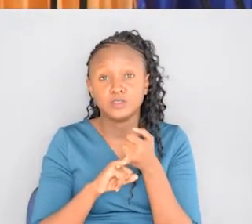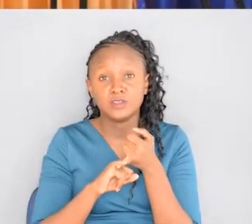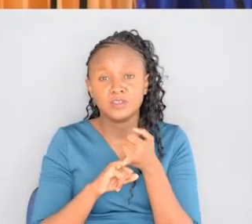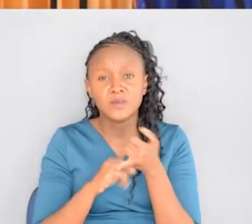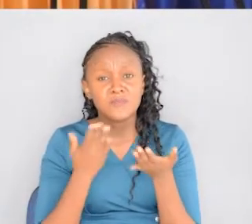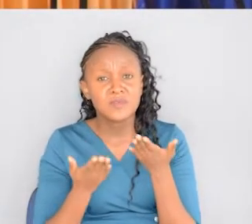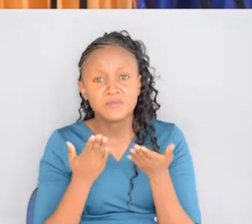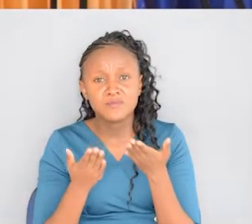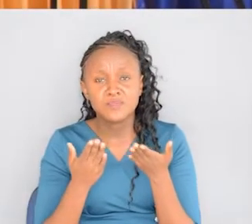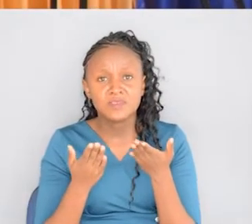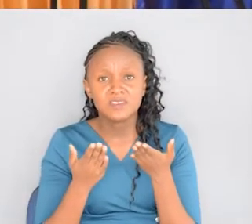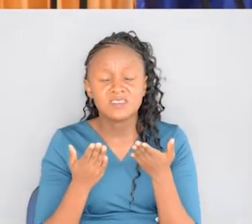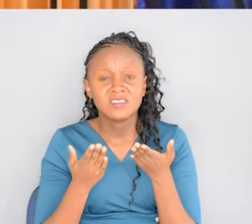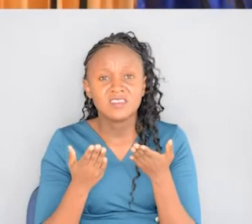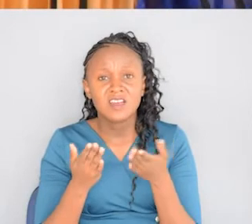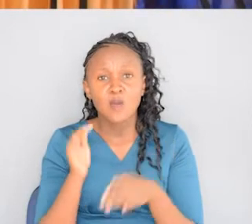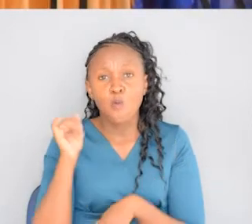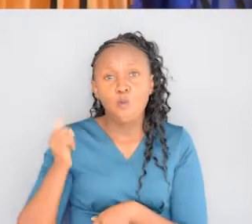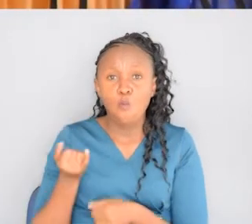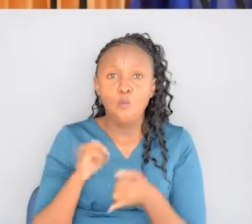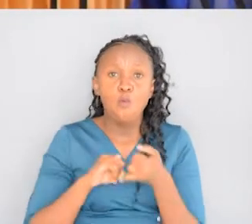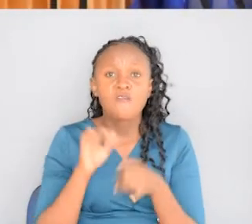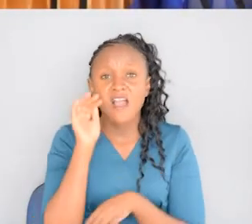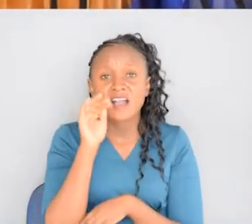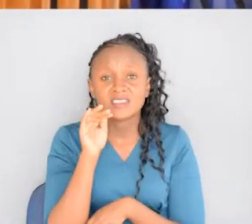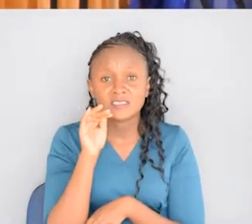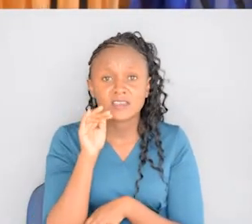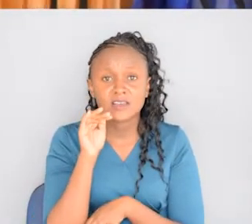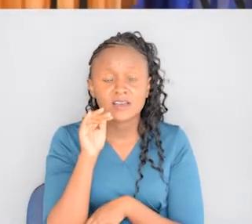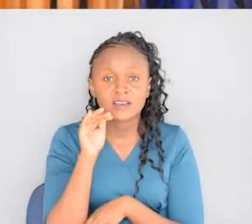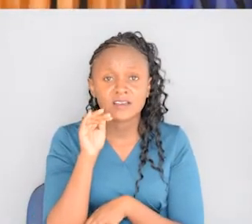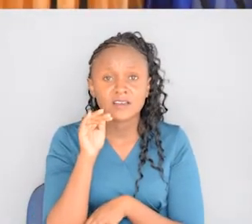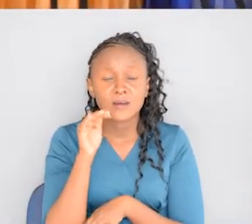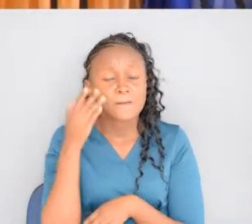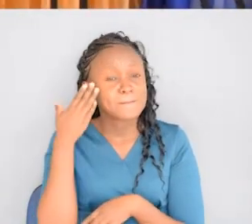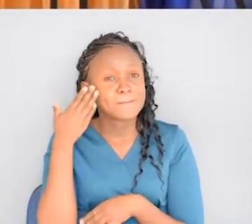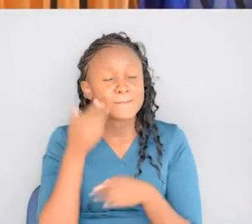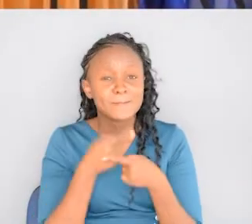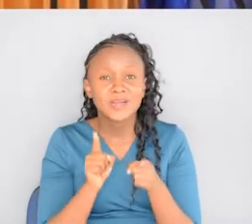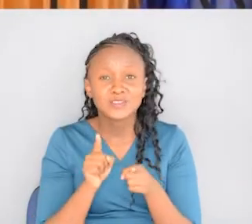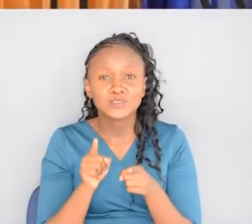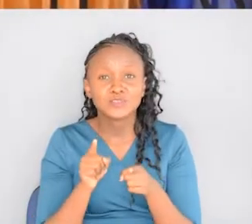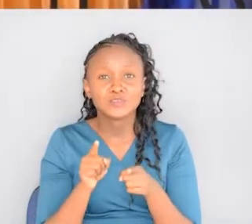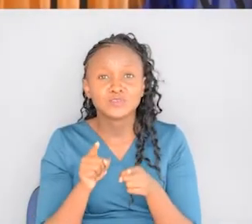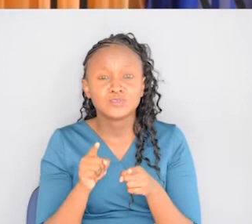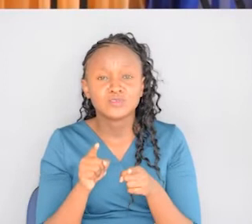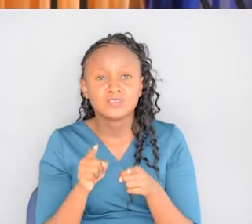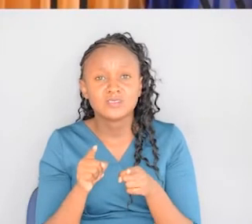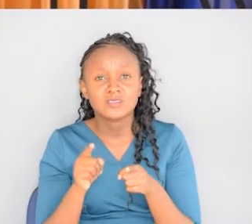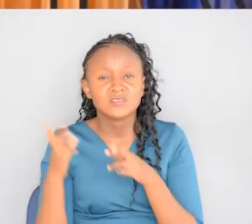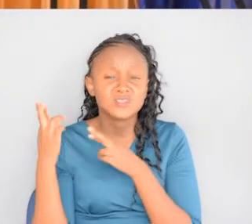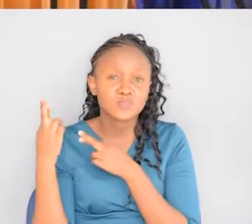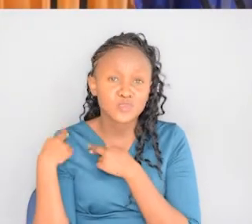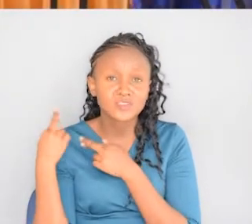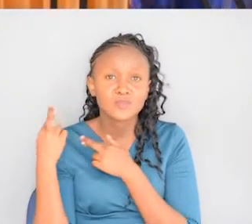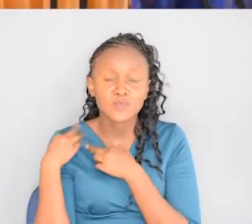utaki kujibu, na maybe ulifanya kitu ulikosea, you know? So you don't want to be accountable. And therefore, that kind of communication,